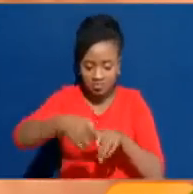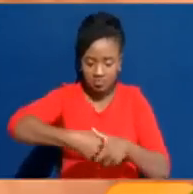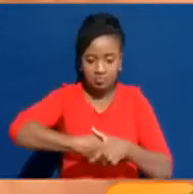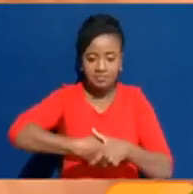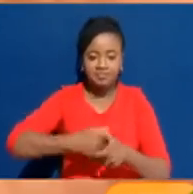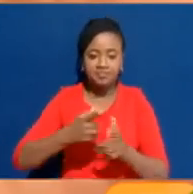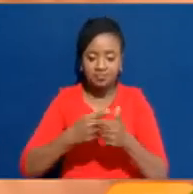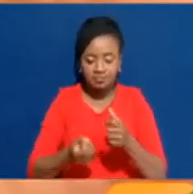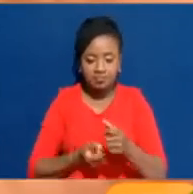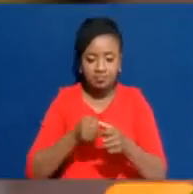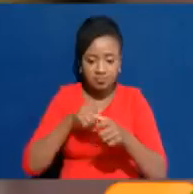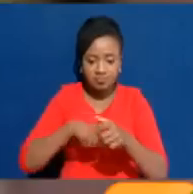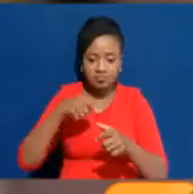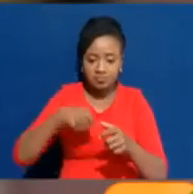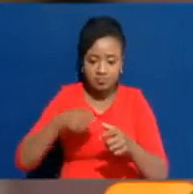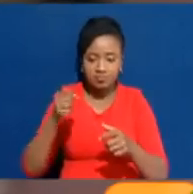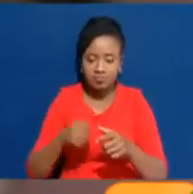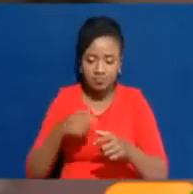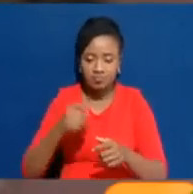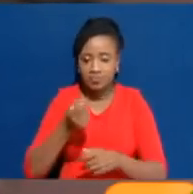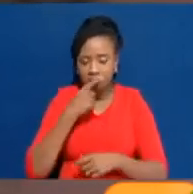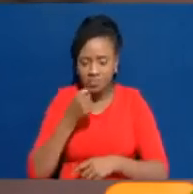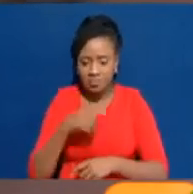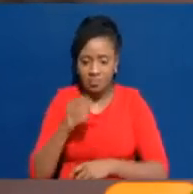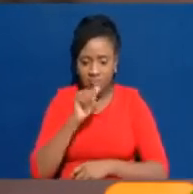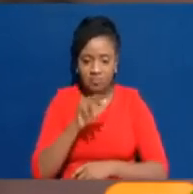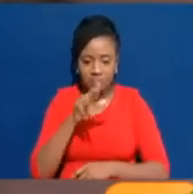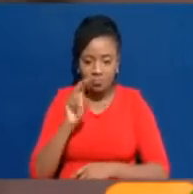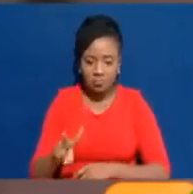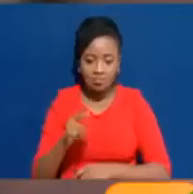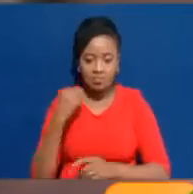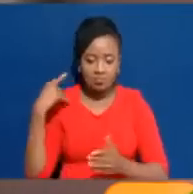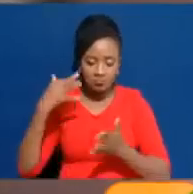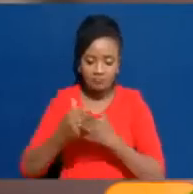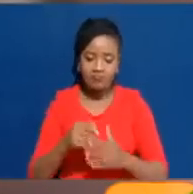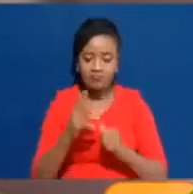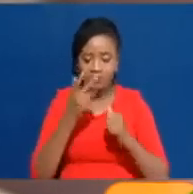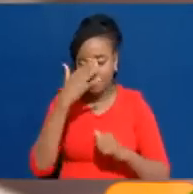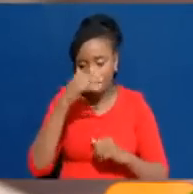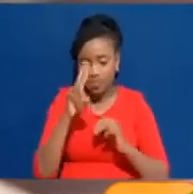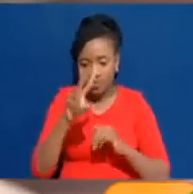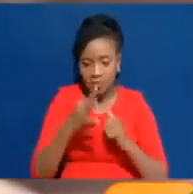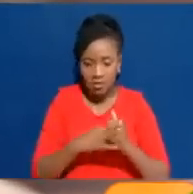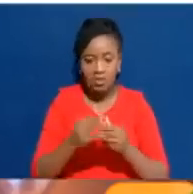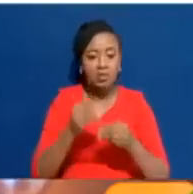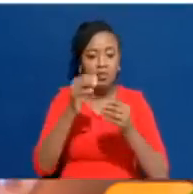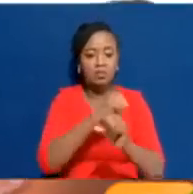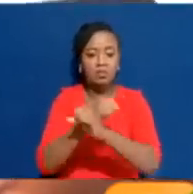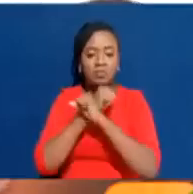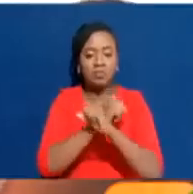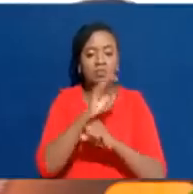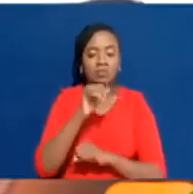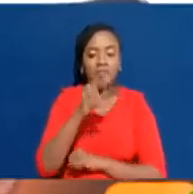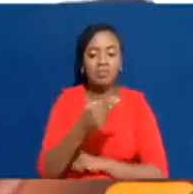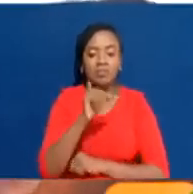releasing regulated amounts of an antiretroviral drug, dapivirine, over a 28-day period, offering protection against